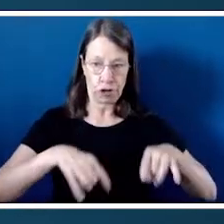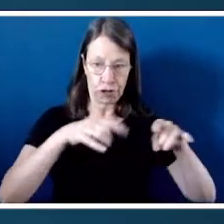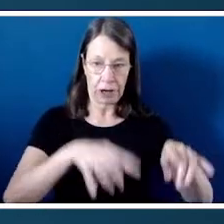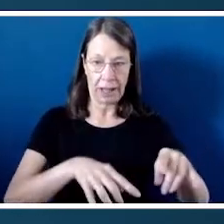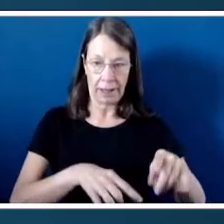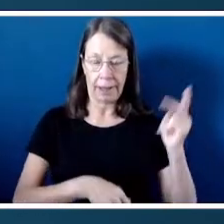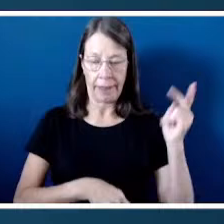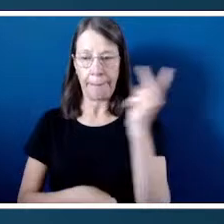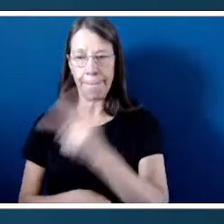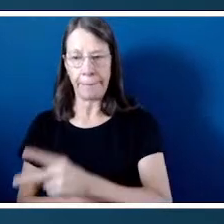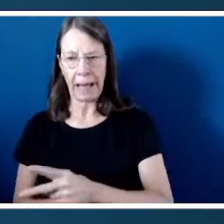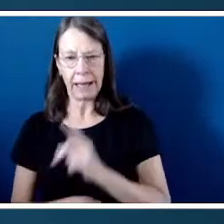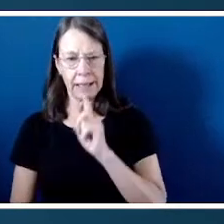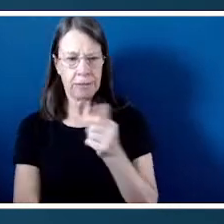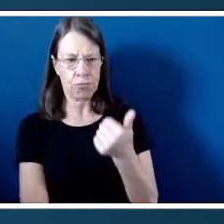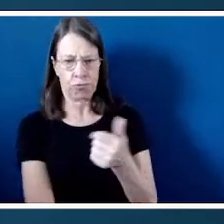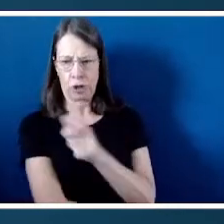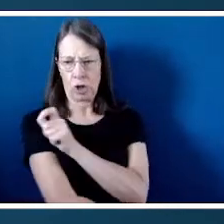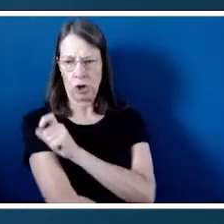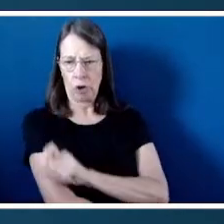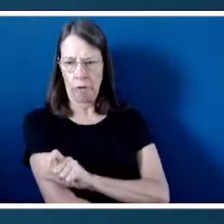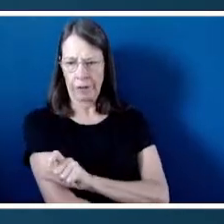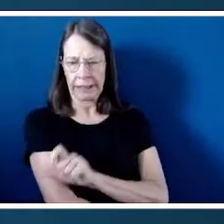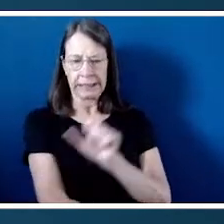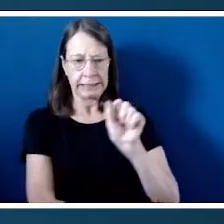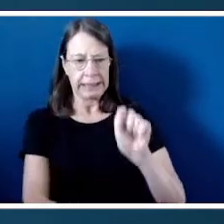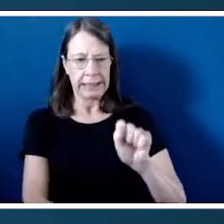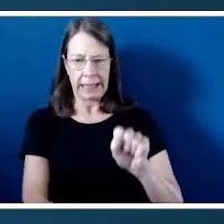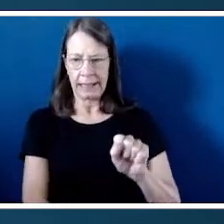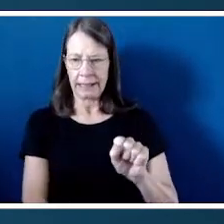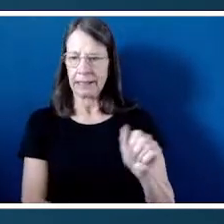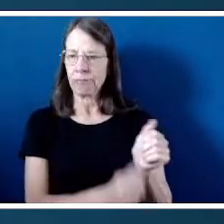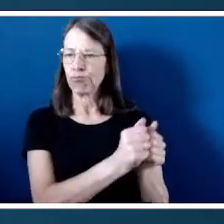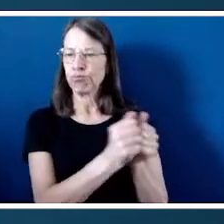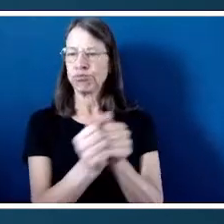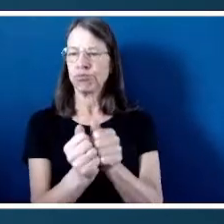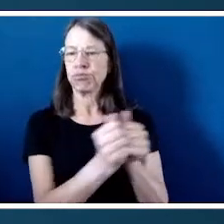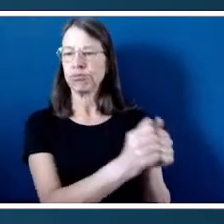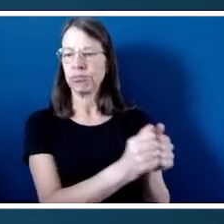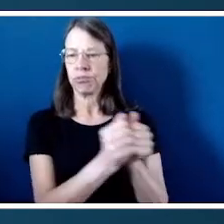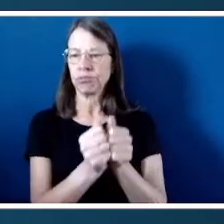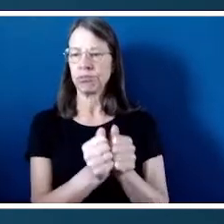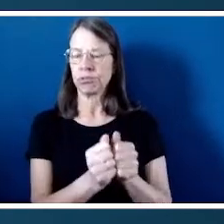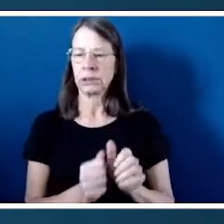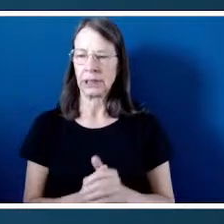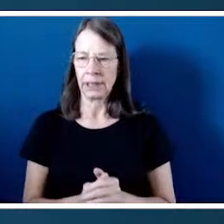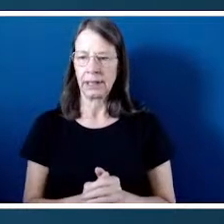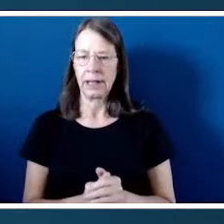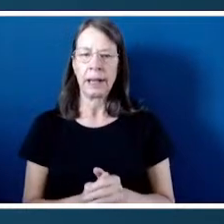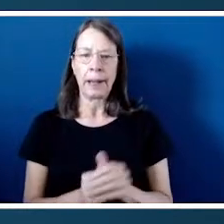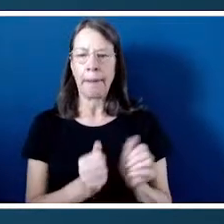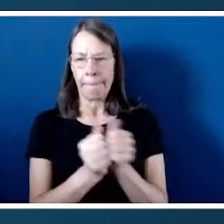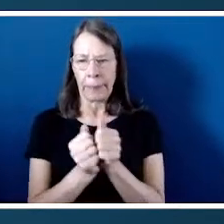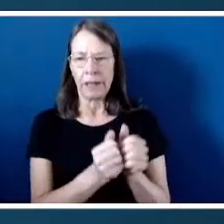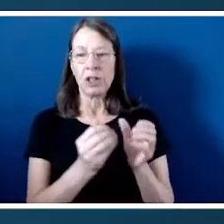potential of an expanded partnership between Australia and Fiji, and indeed the wider